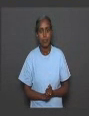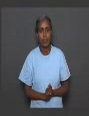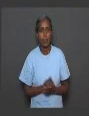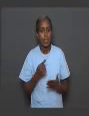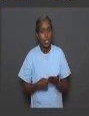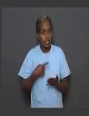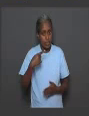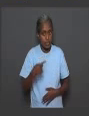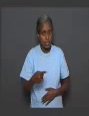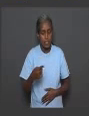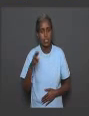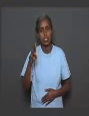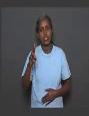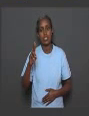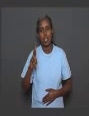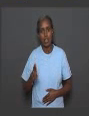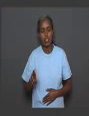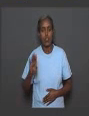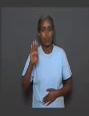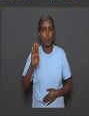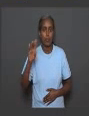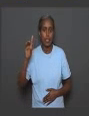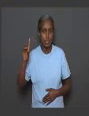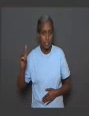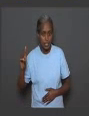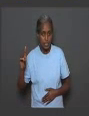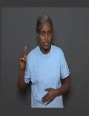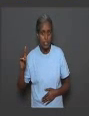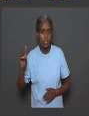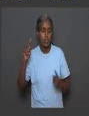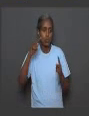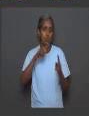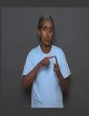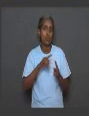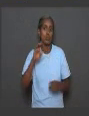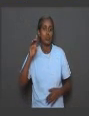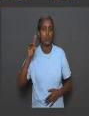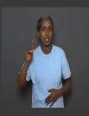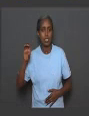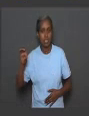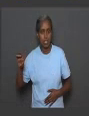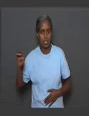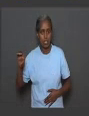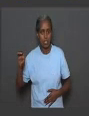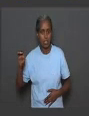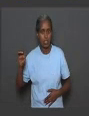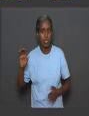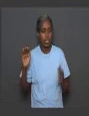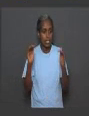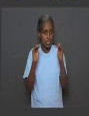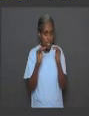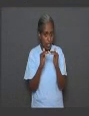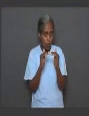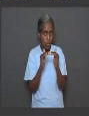Then the ratio of BD to DC is